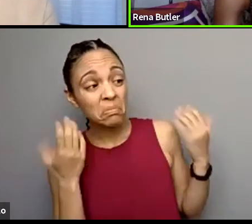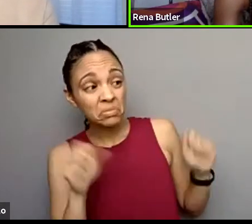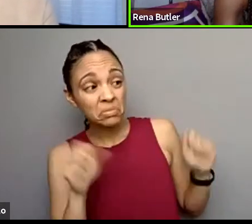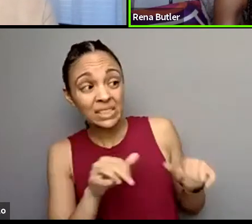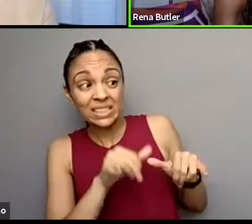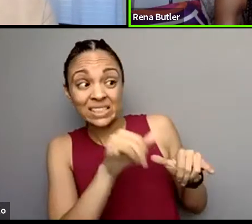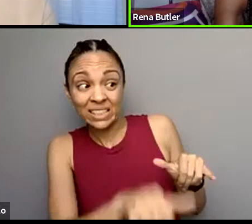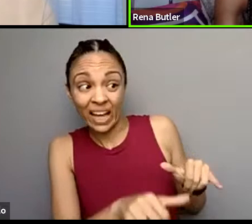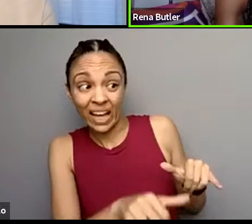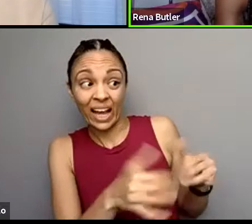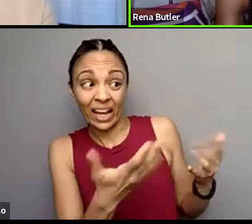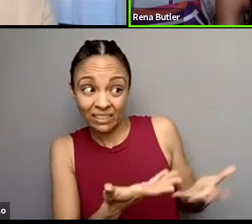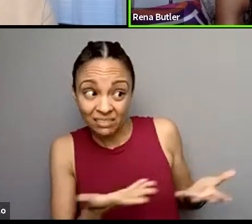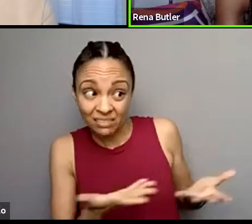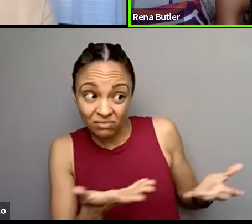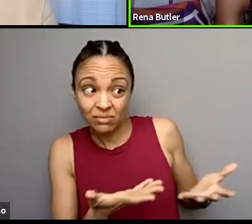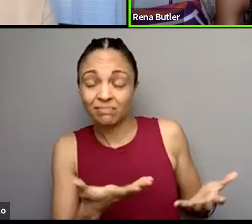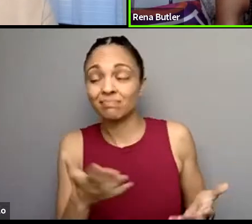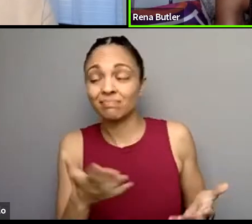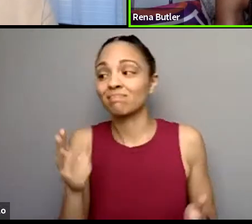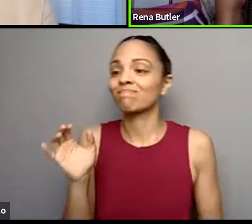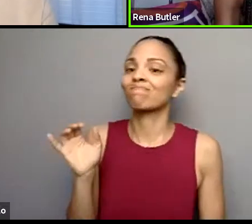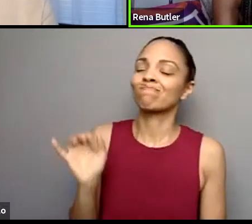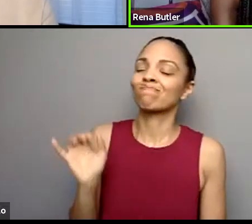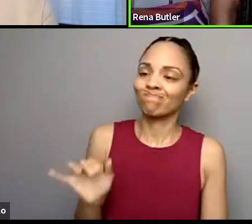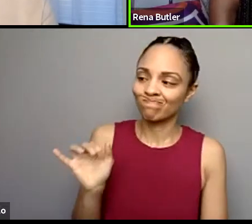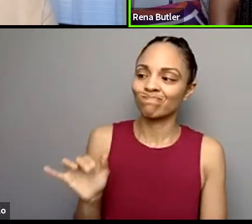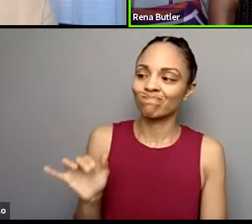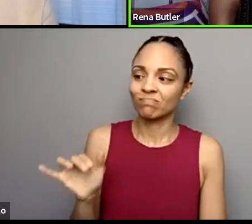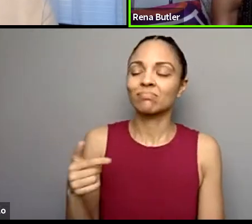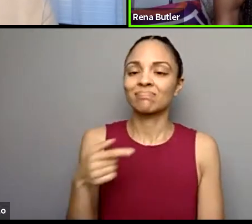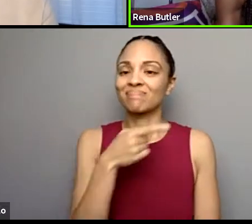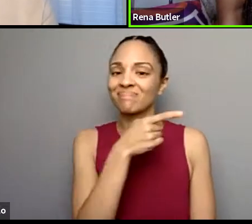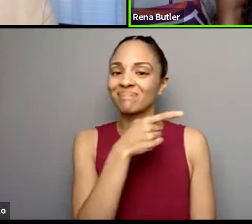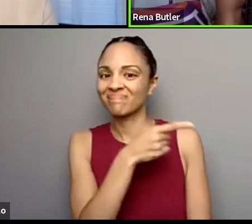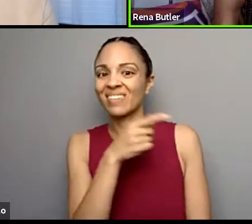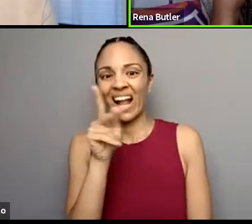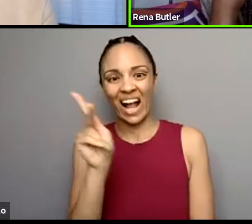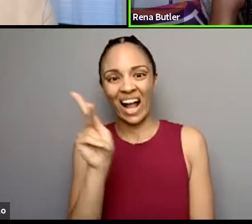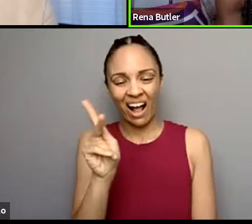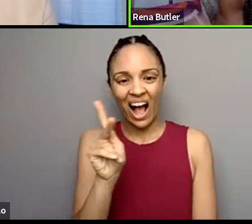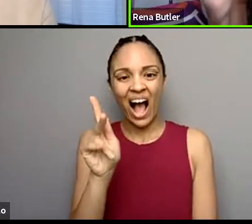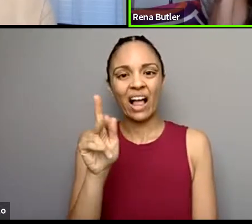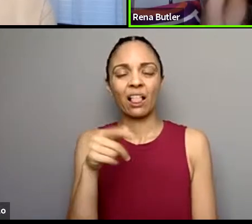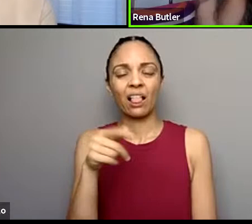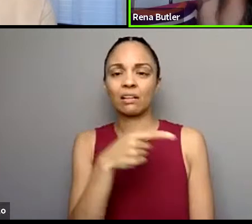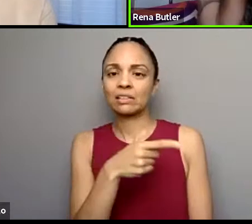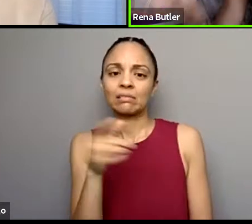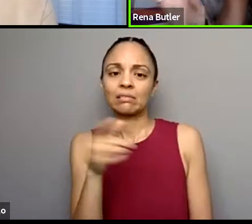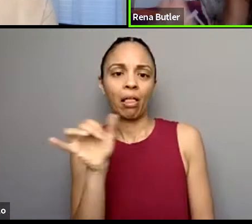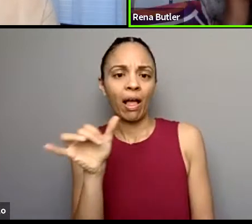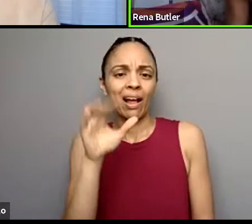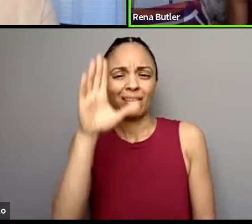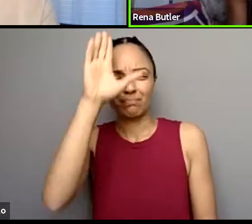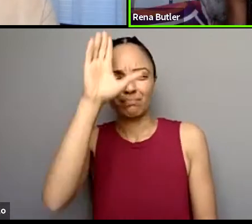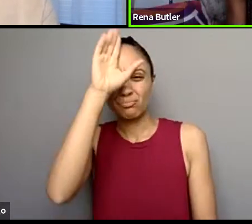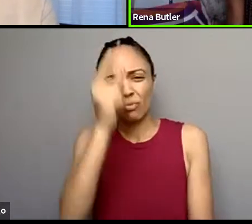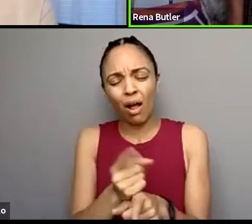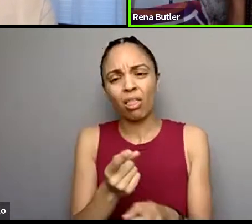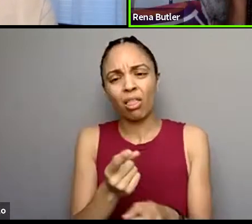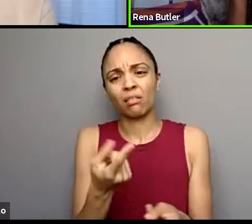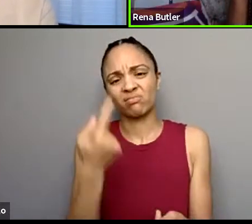and a mentor all folded into one to really kind of point things out for me and see me with fresh